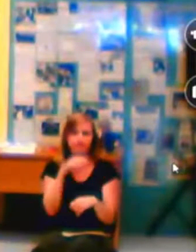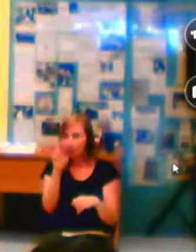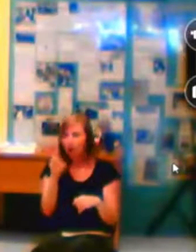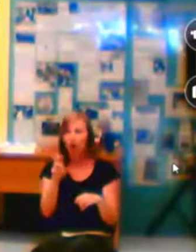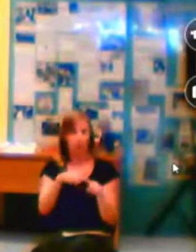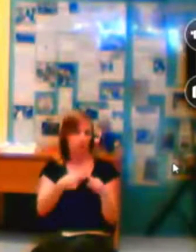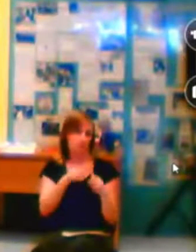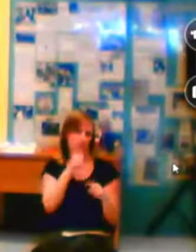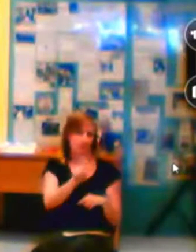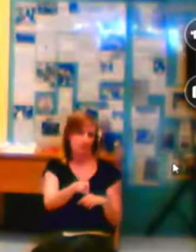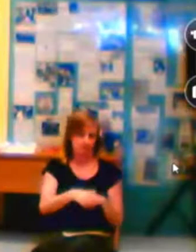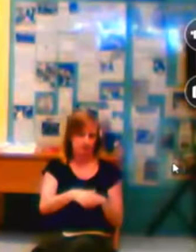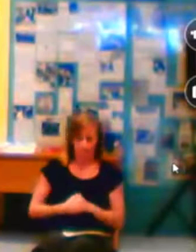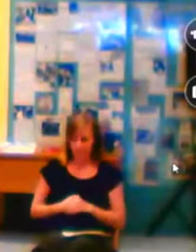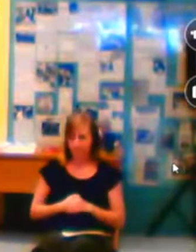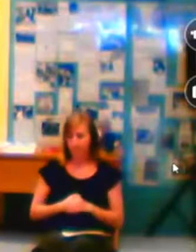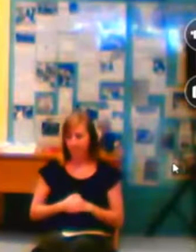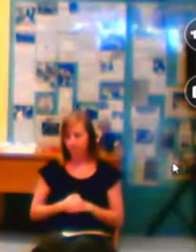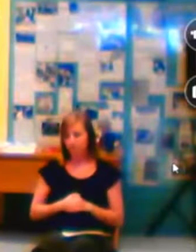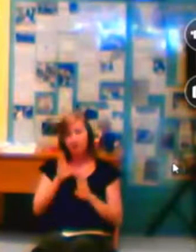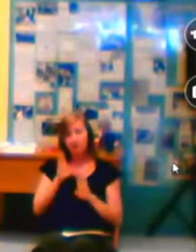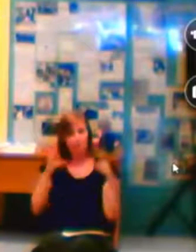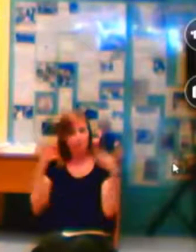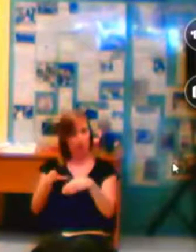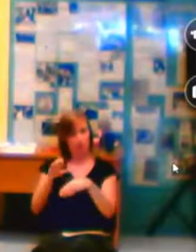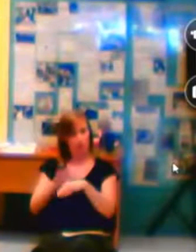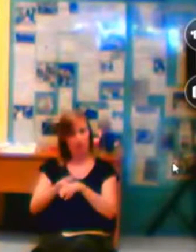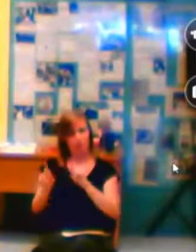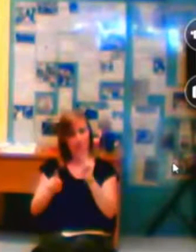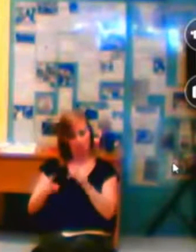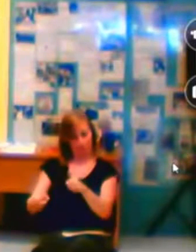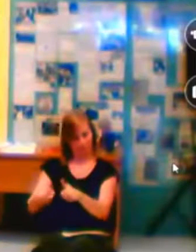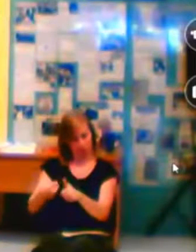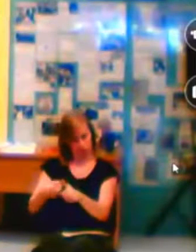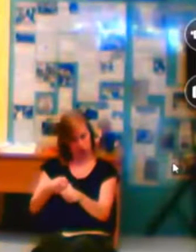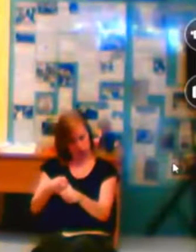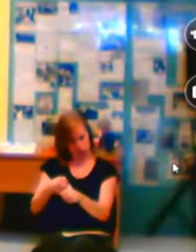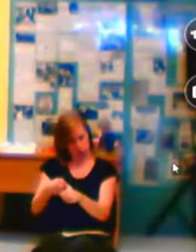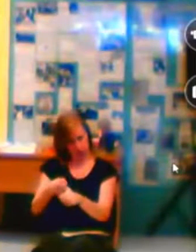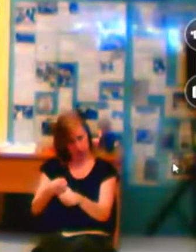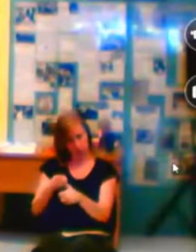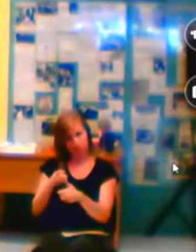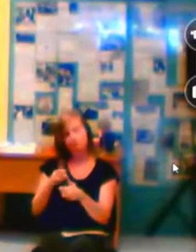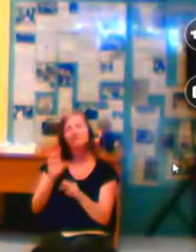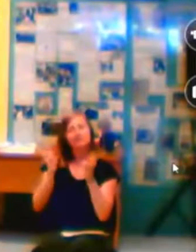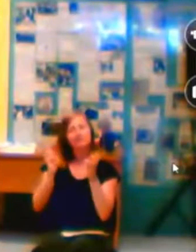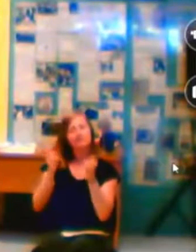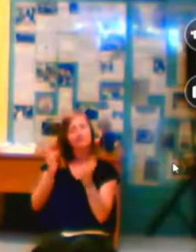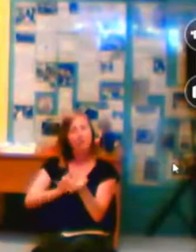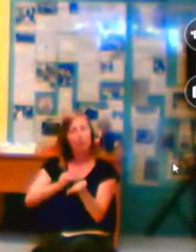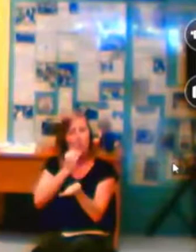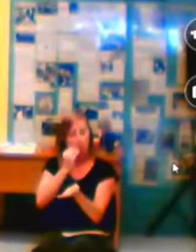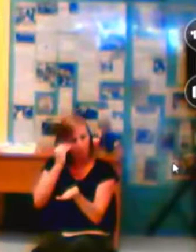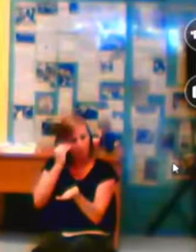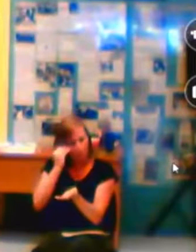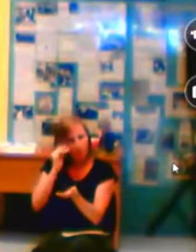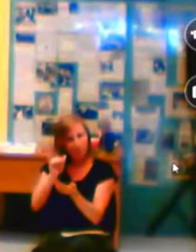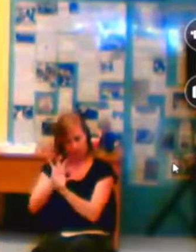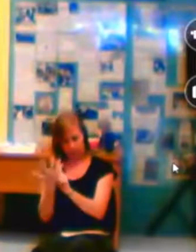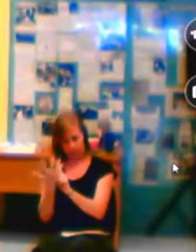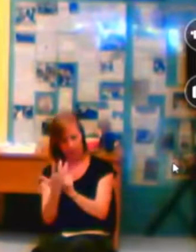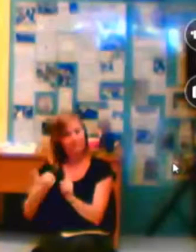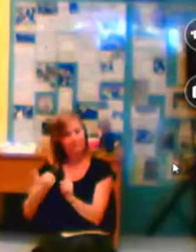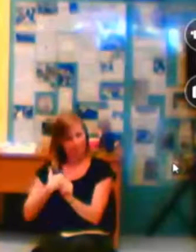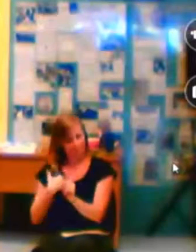and controlling costs by preventing unnecessary hospitalizations and emergency room visits. The